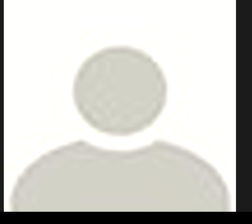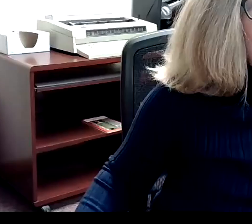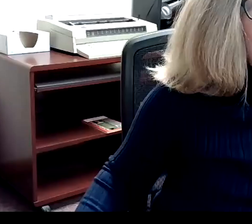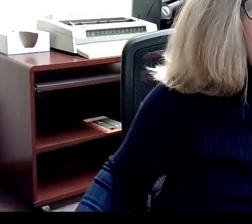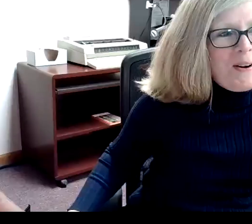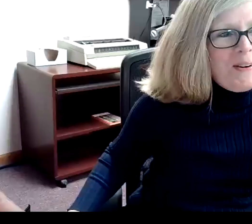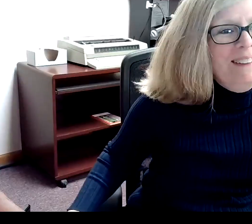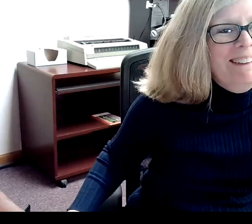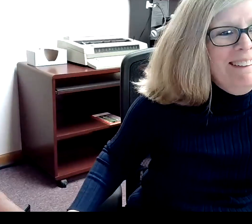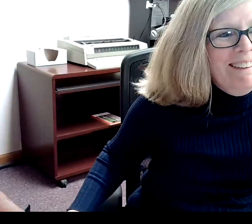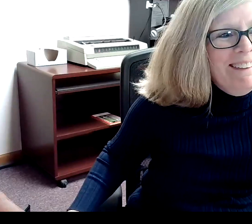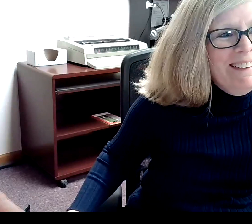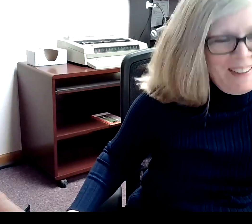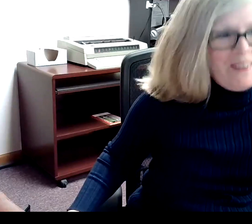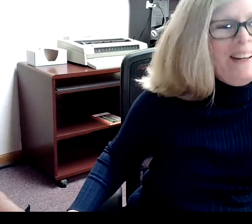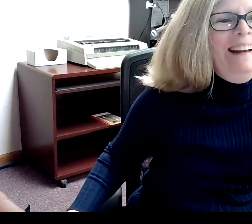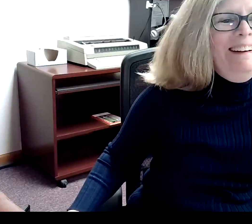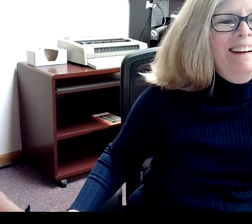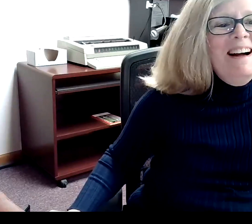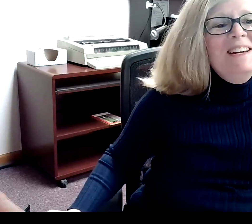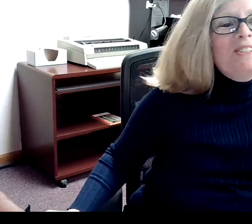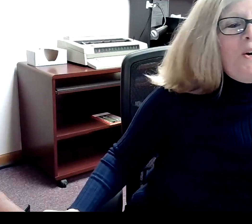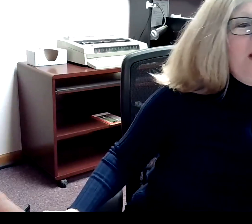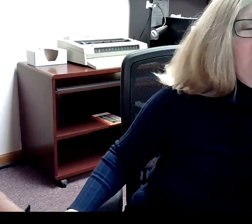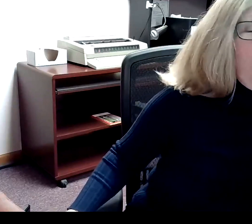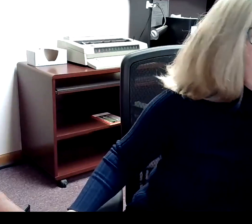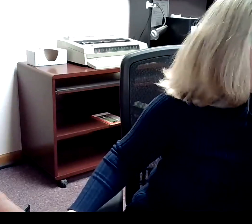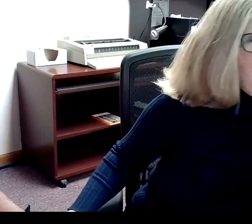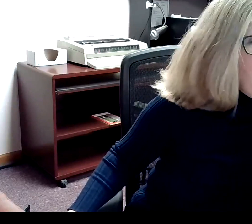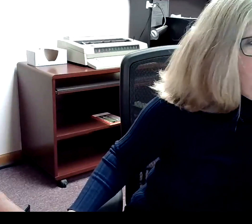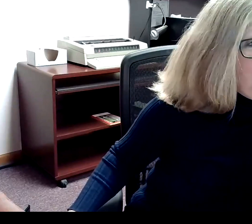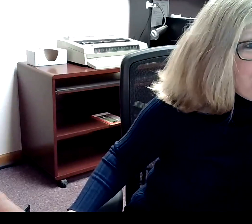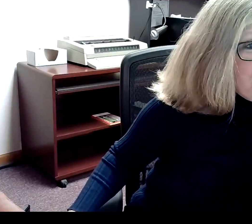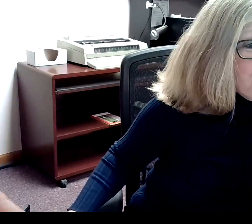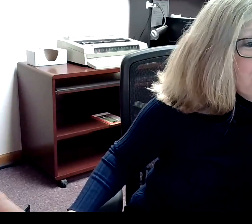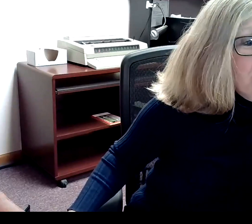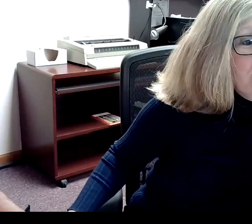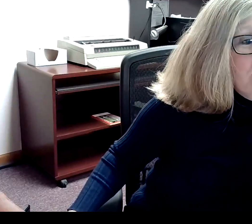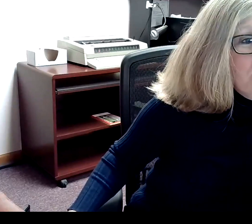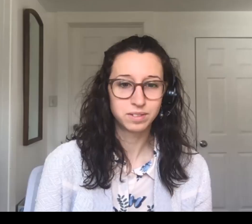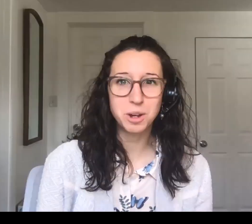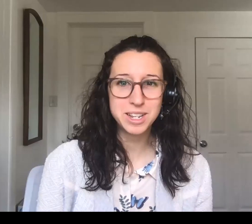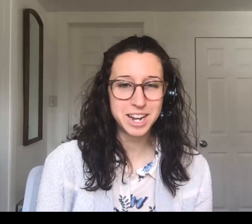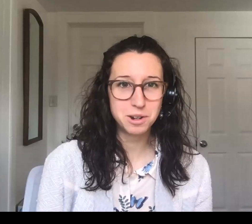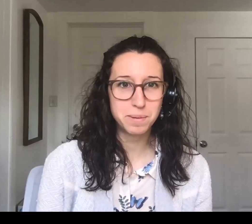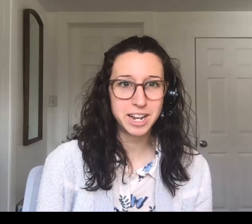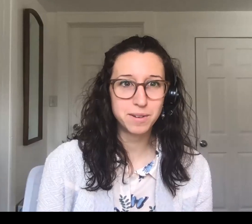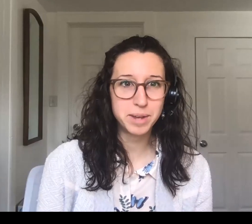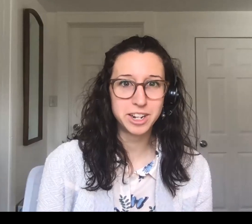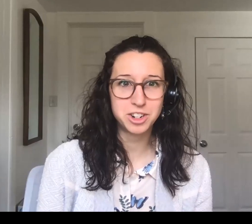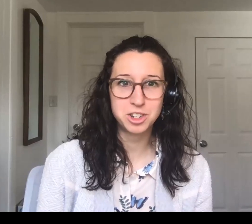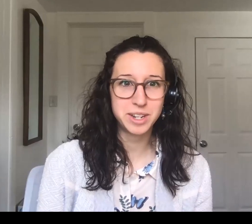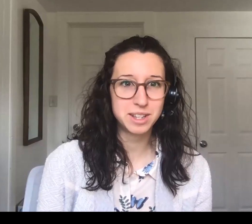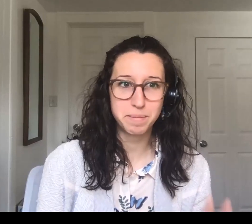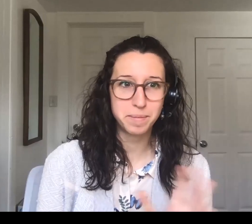There we go. Can you hear me now? Yep, I can hear you. Okay. So yeah, no, I don't have any questions. You'll be assigned to a breakout